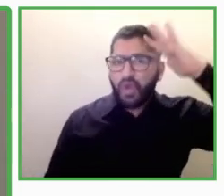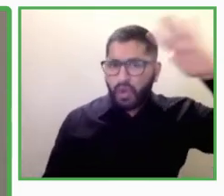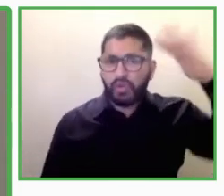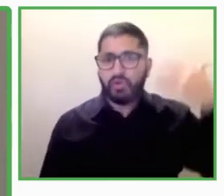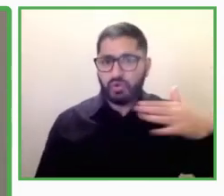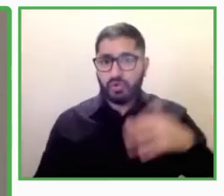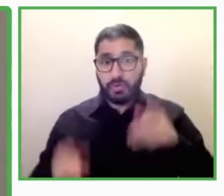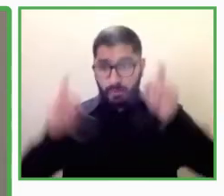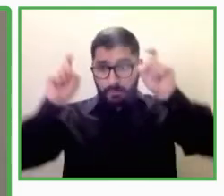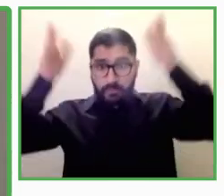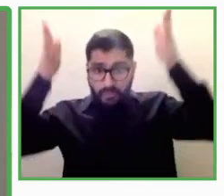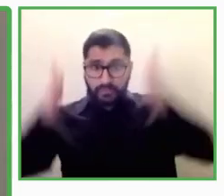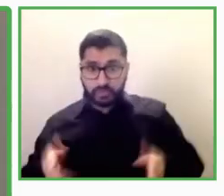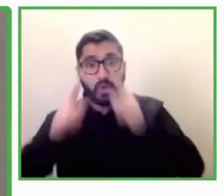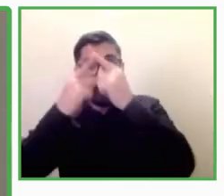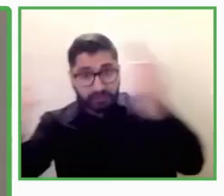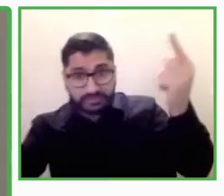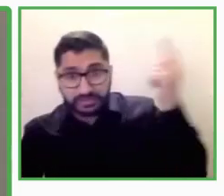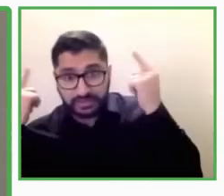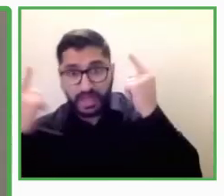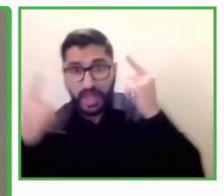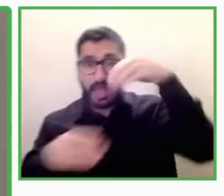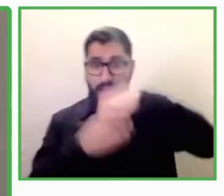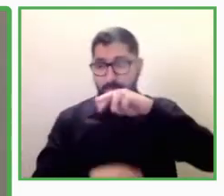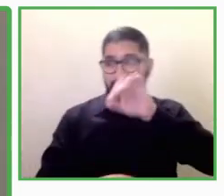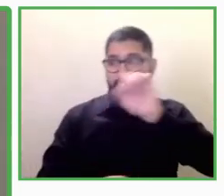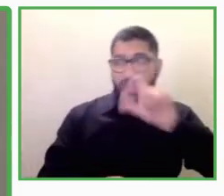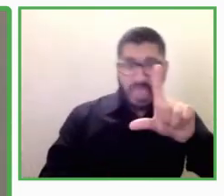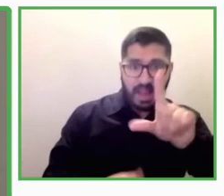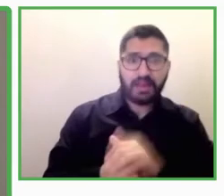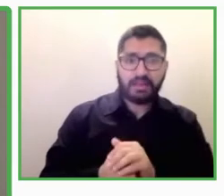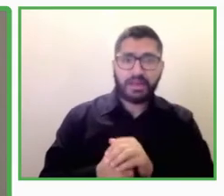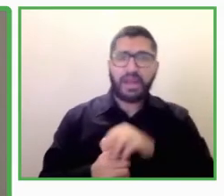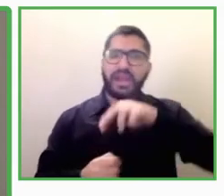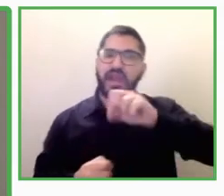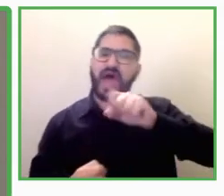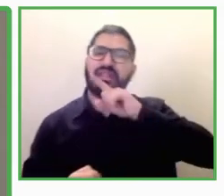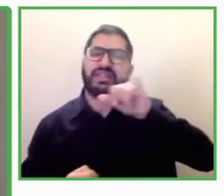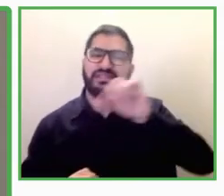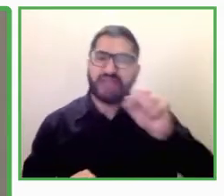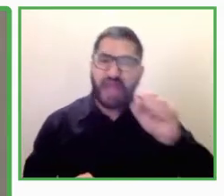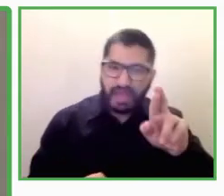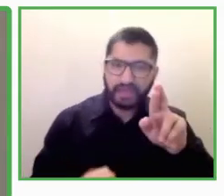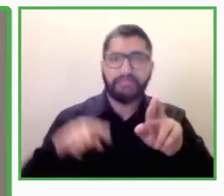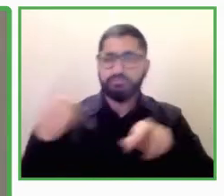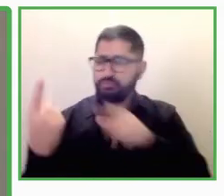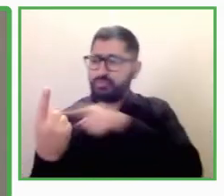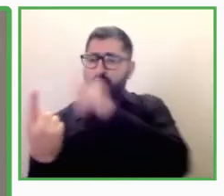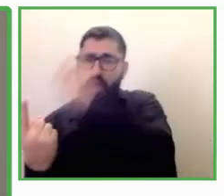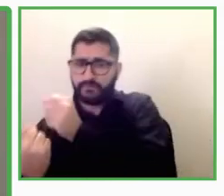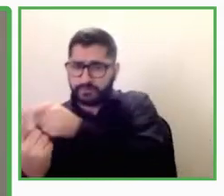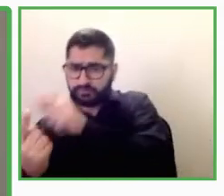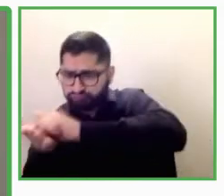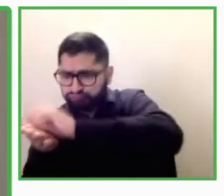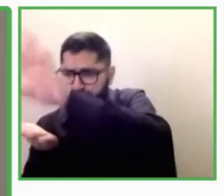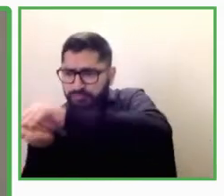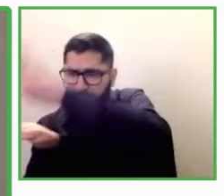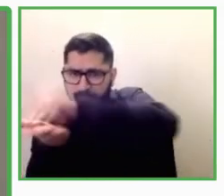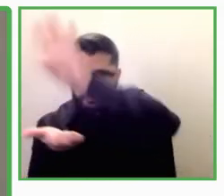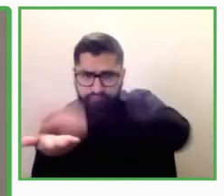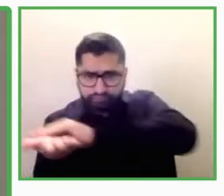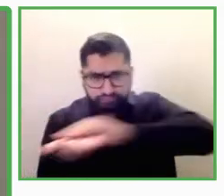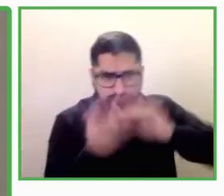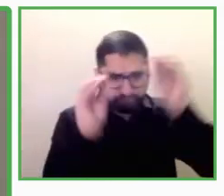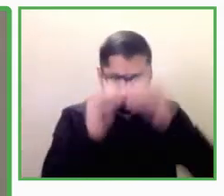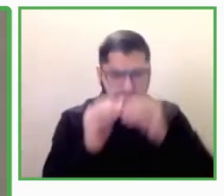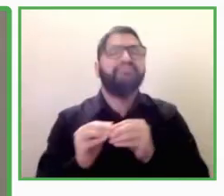professor. And for over 15 years, he has a line of investigation with over 20 publications. That's the right